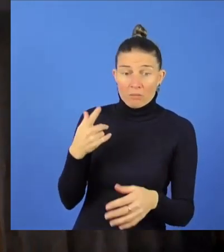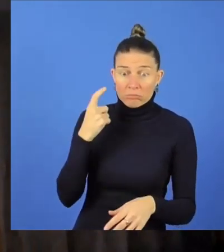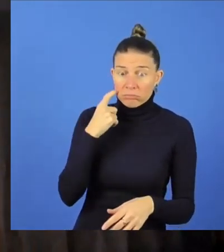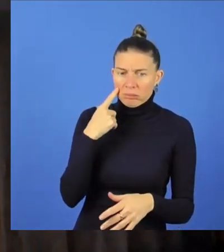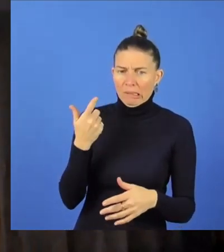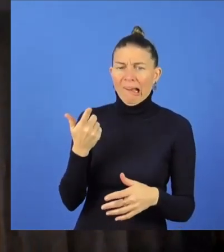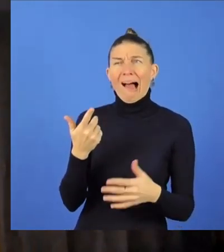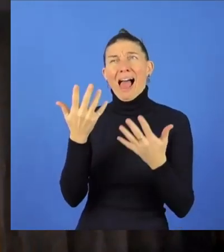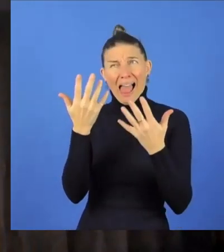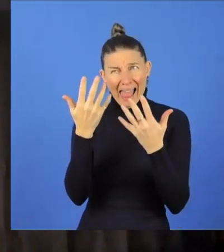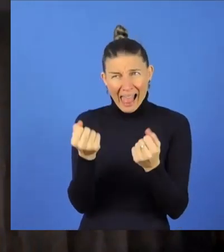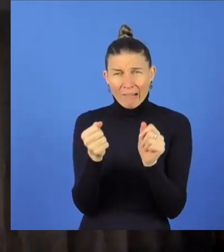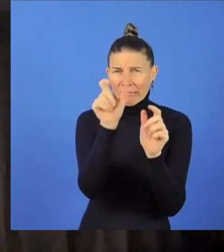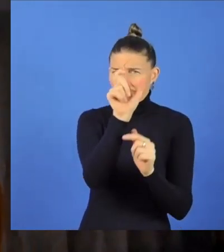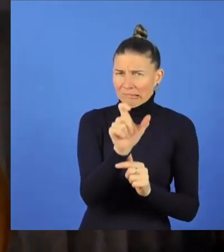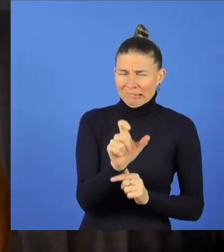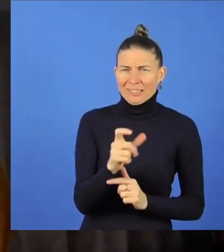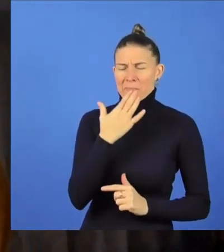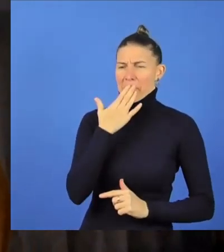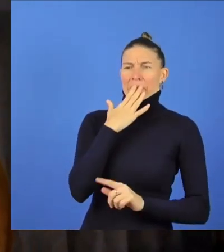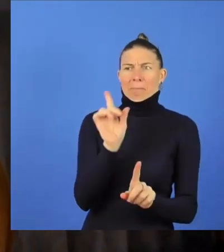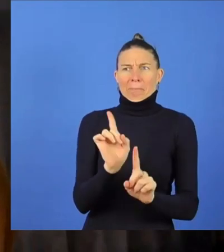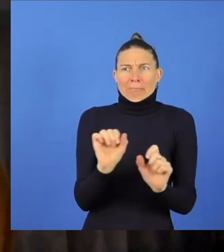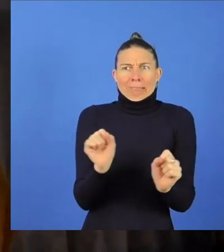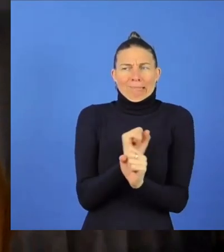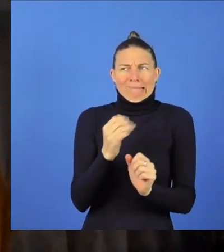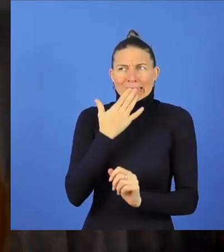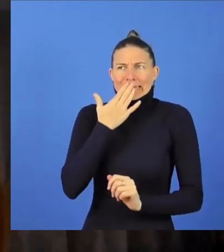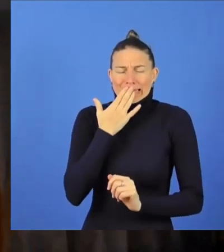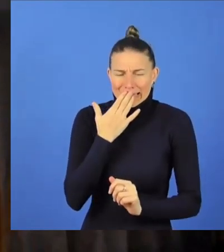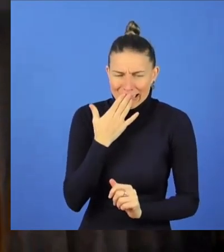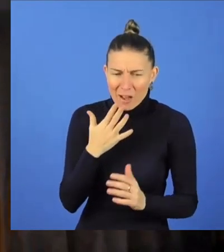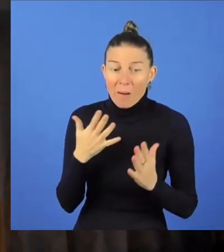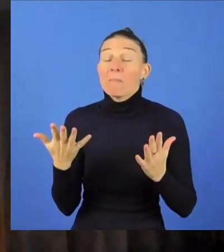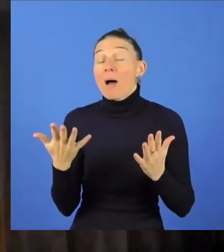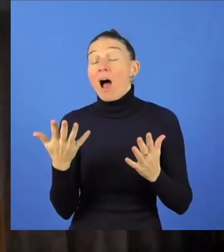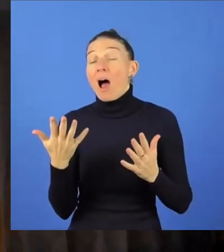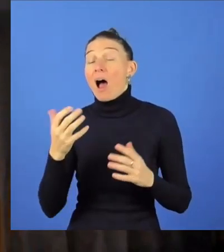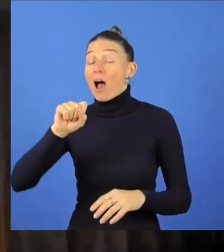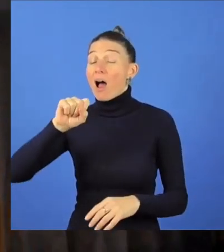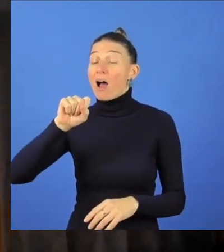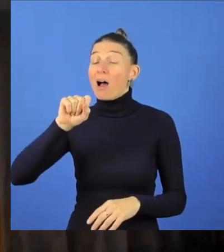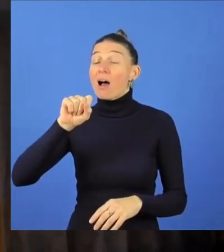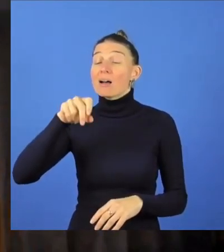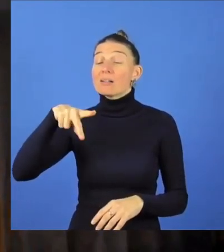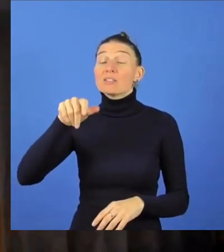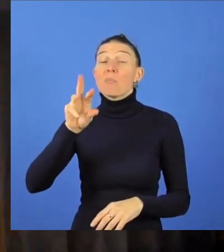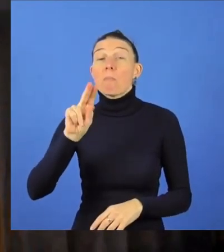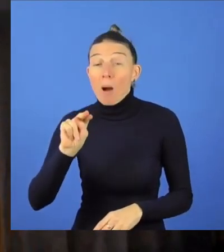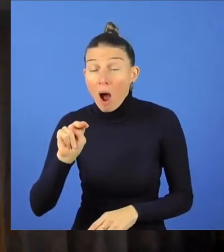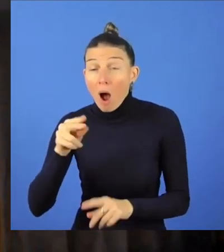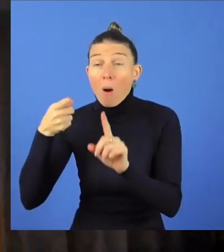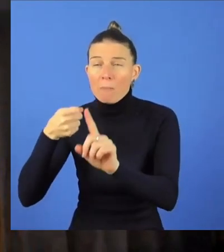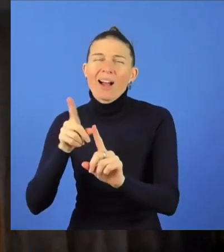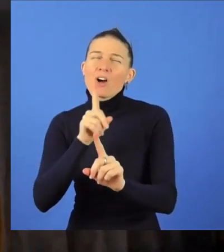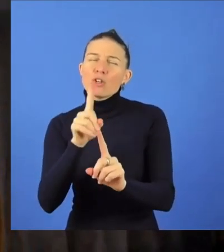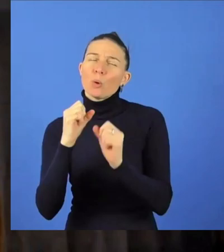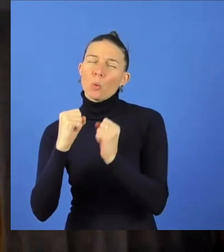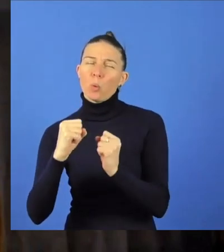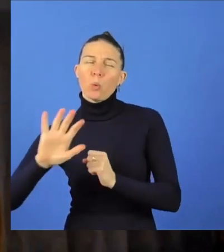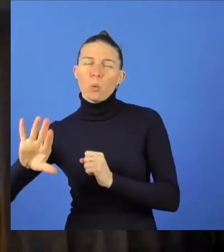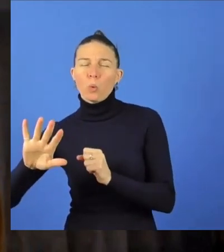that context, to be honest. But we came up with Spawnpoint, which is a technical term when it comes to computer games.